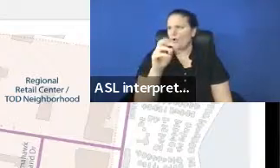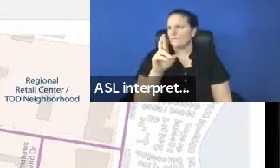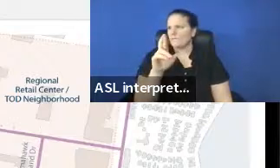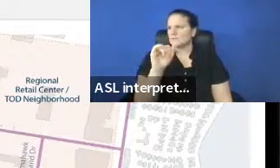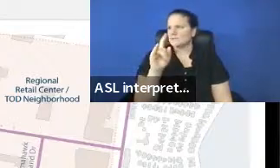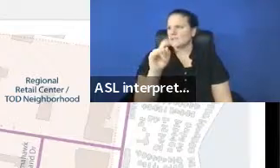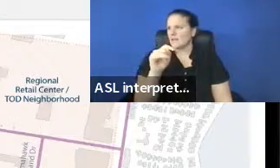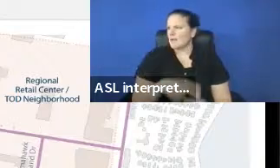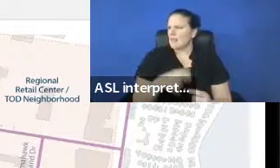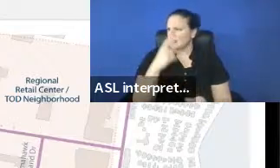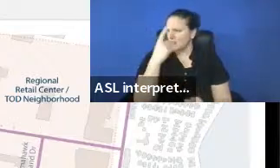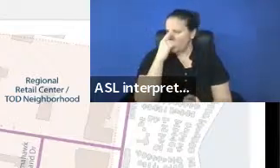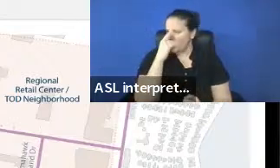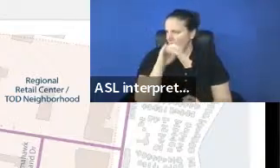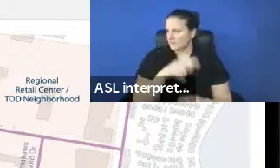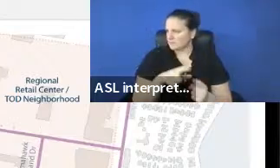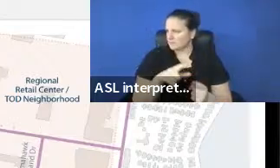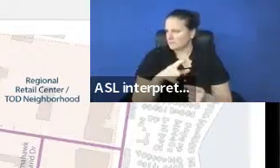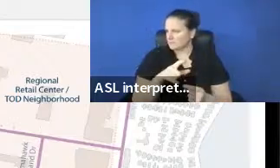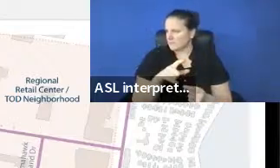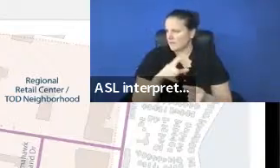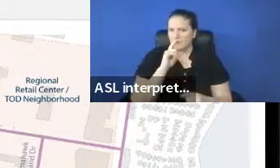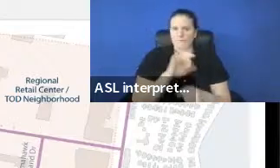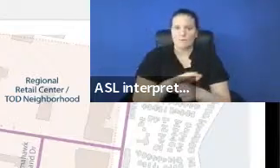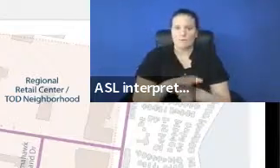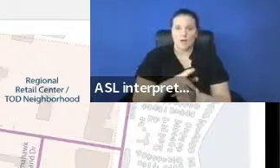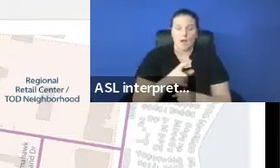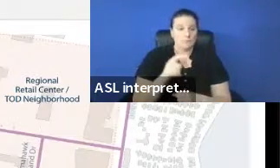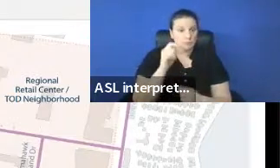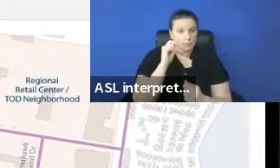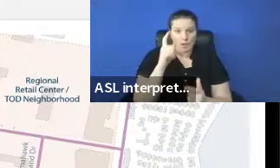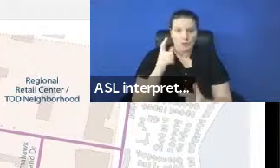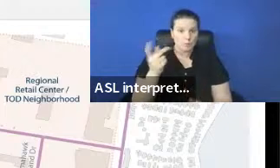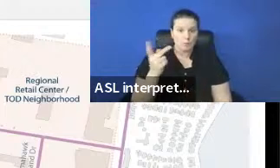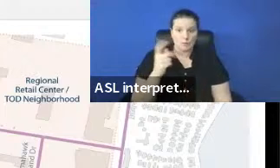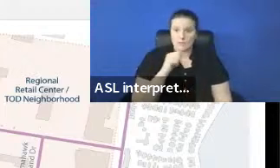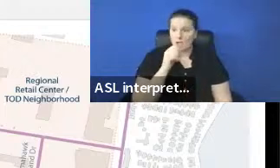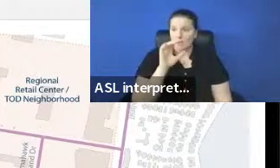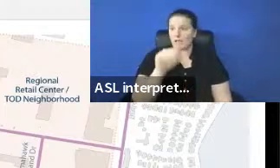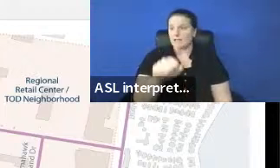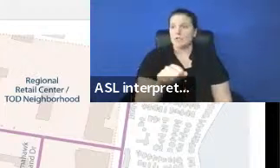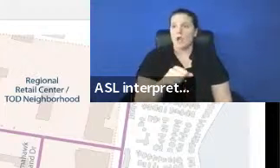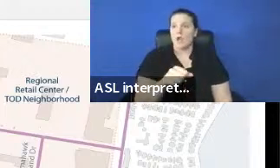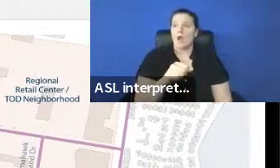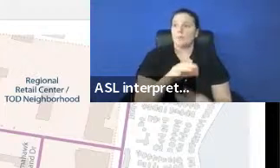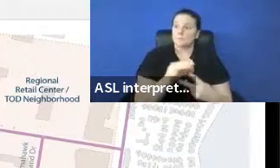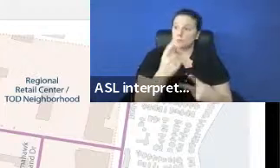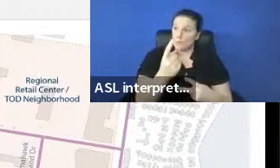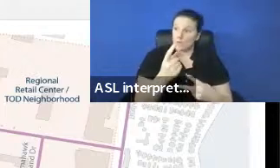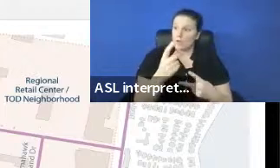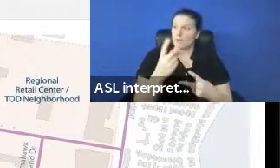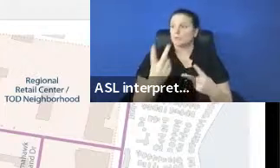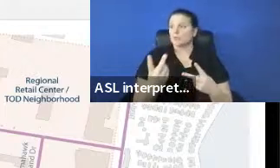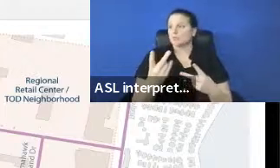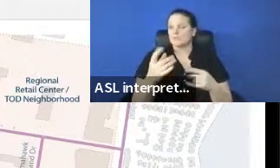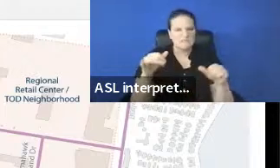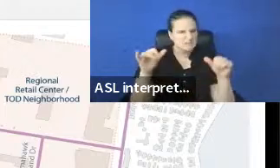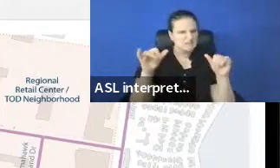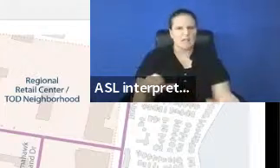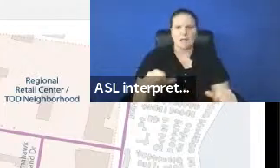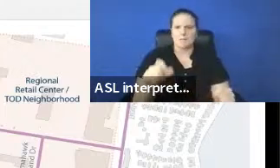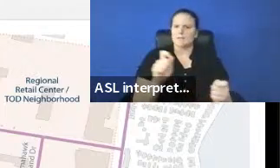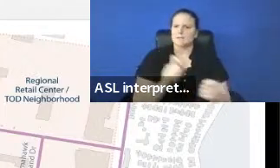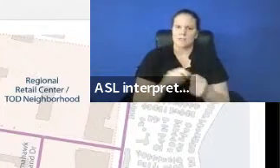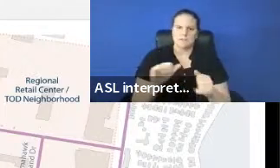it. I'm surprised none of us caught that. Option 1 and option 2 on Marine Drive are exactly the same and